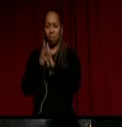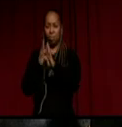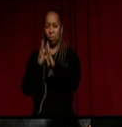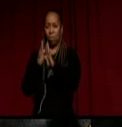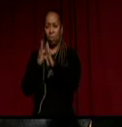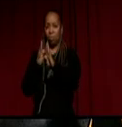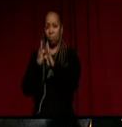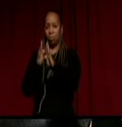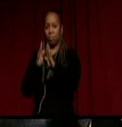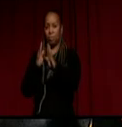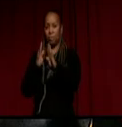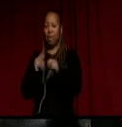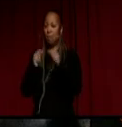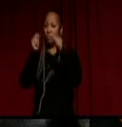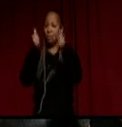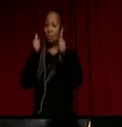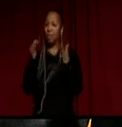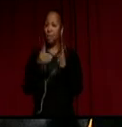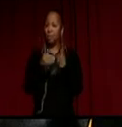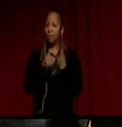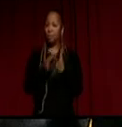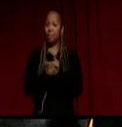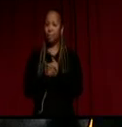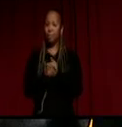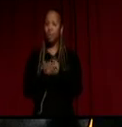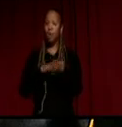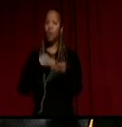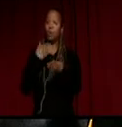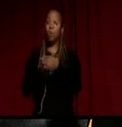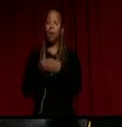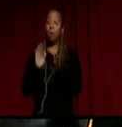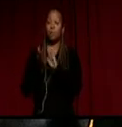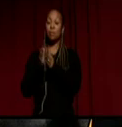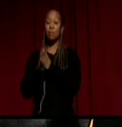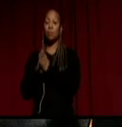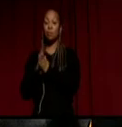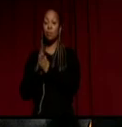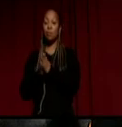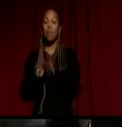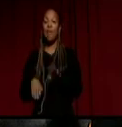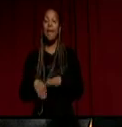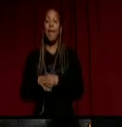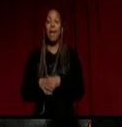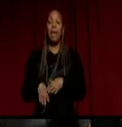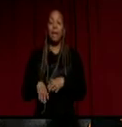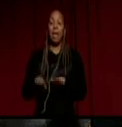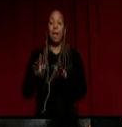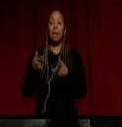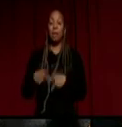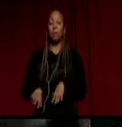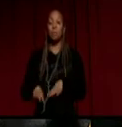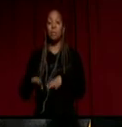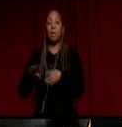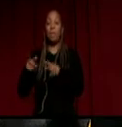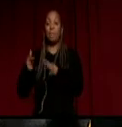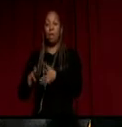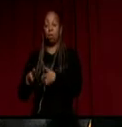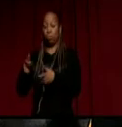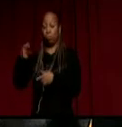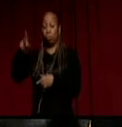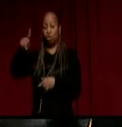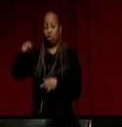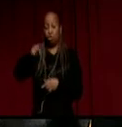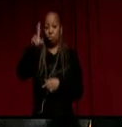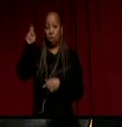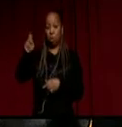and then we sped up again, got ready to go. I got to the school, opened my trunk of my car, and there was a bullet hole through it, and